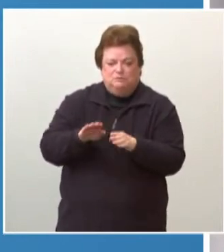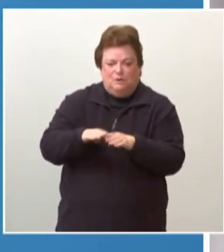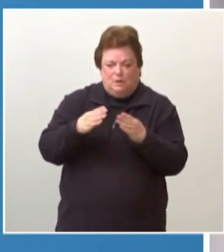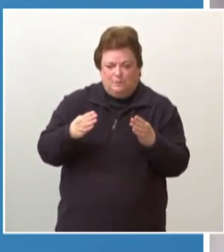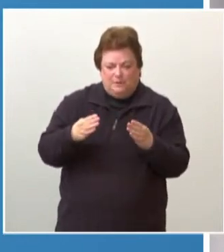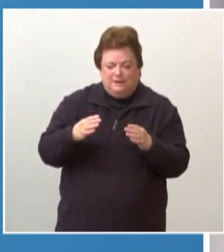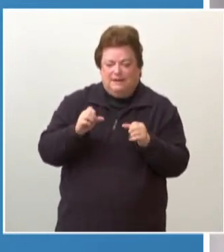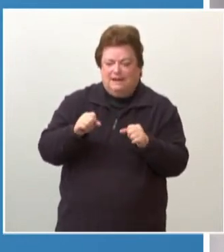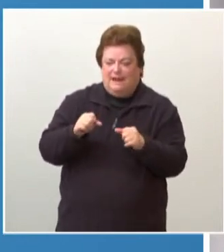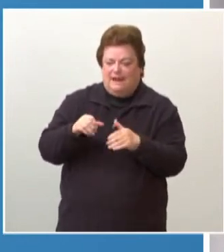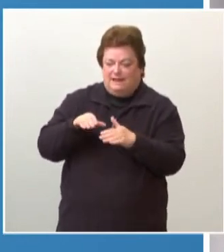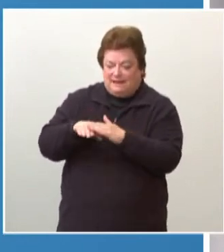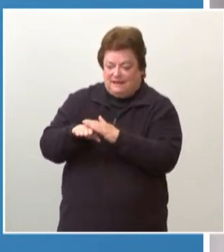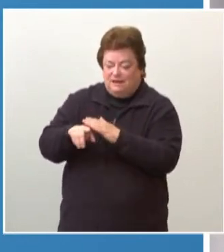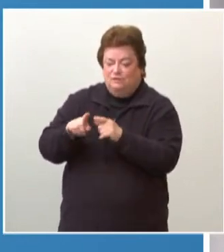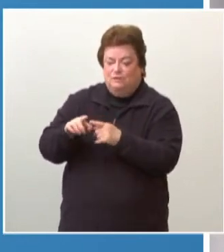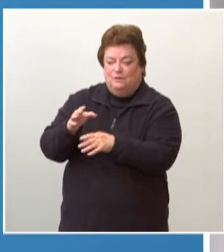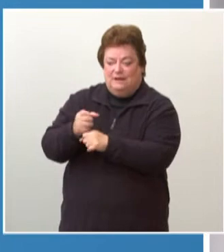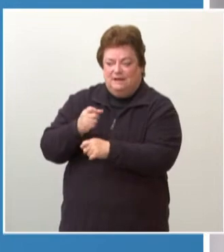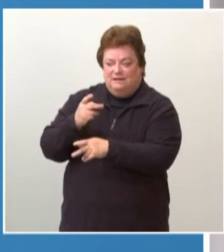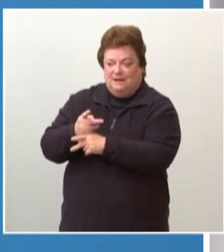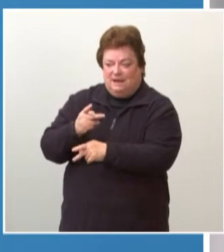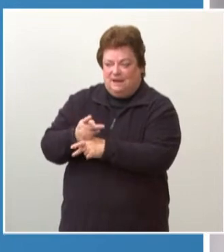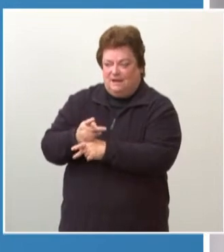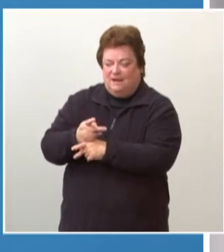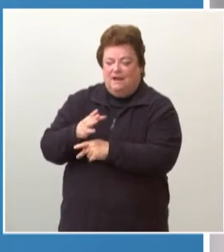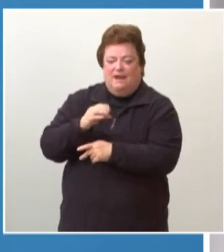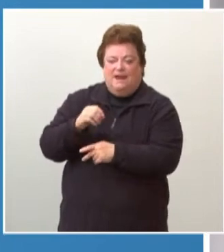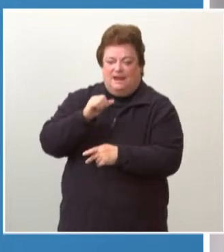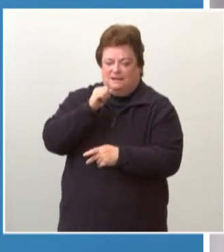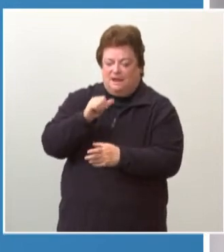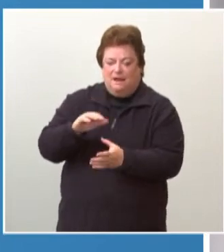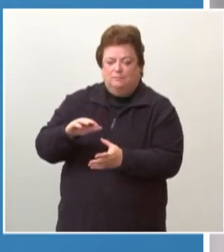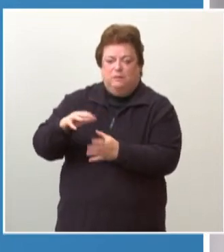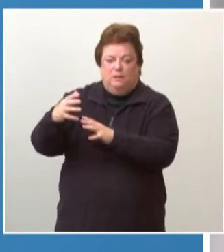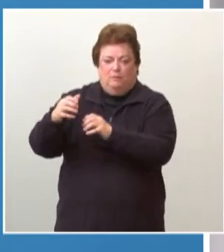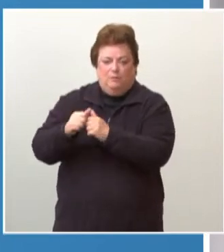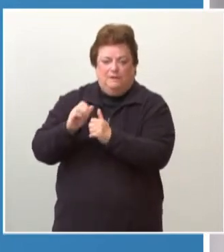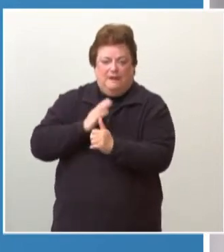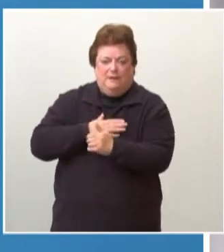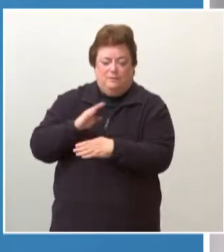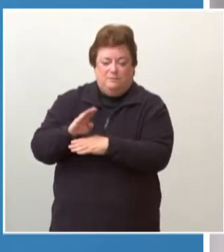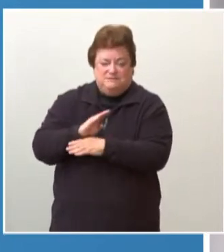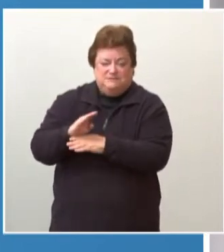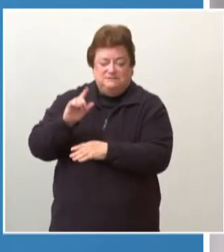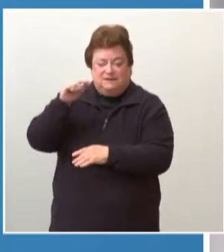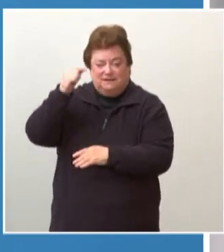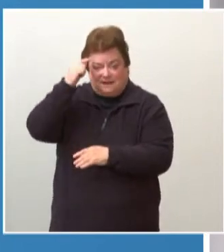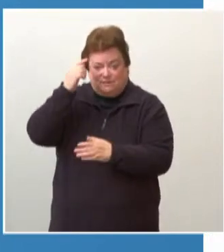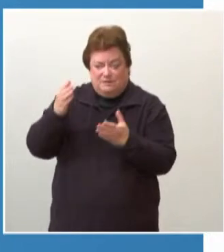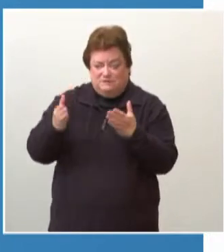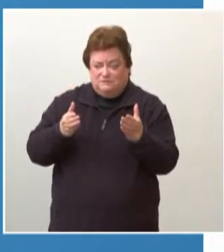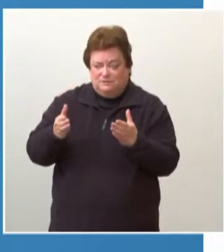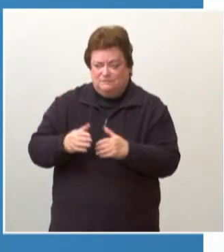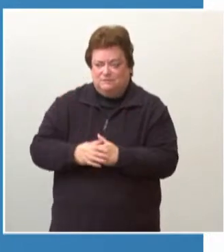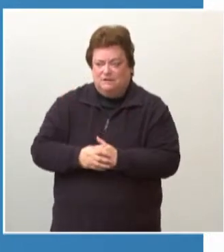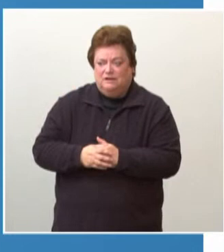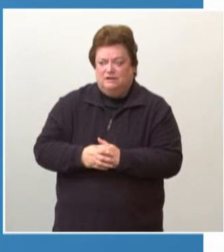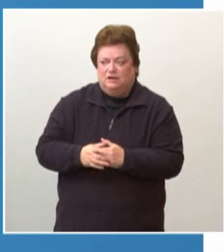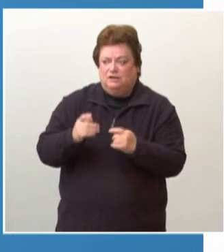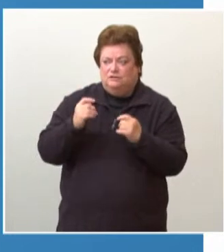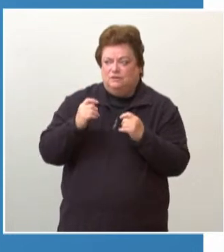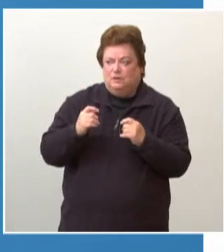care available, and limit disruptions in business and government services. So here's a quick